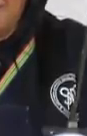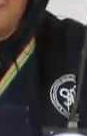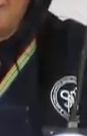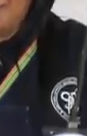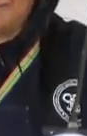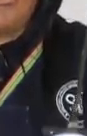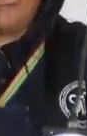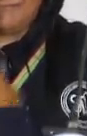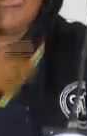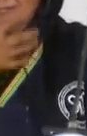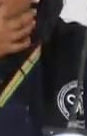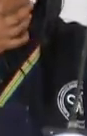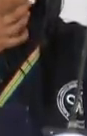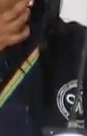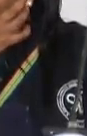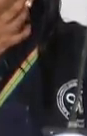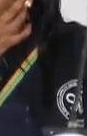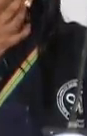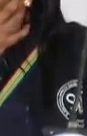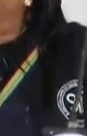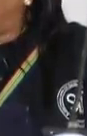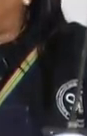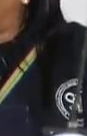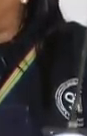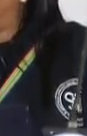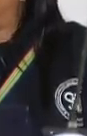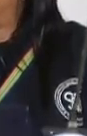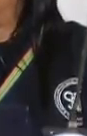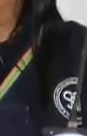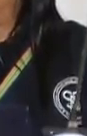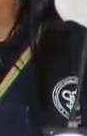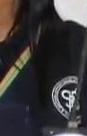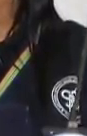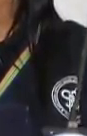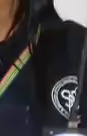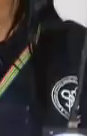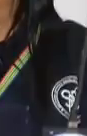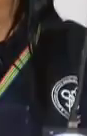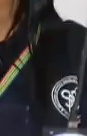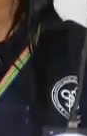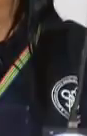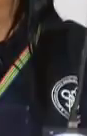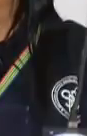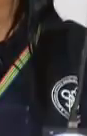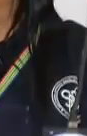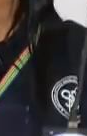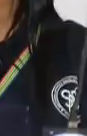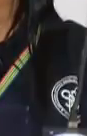I observed elections in Nigeria. They use the thumb.